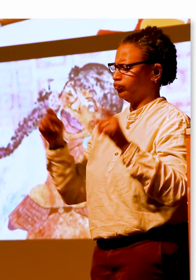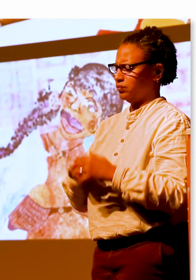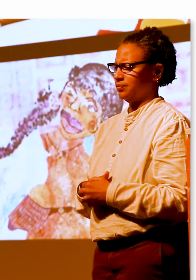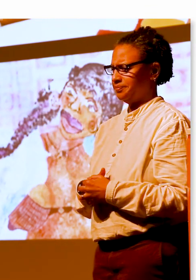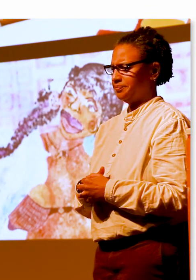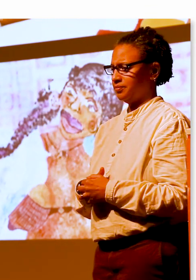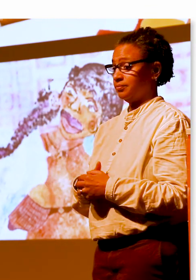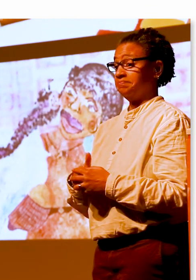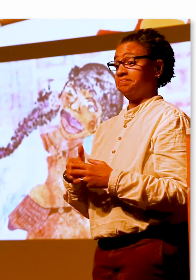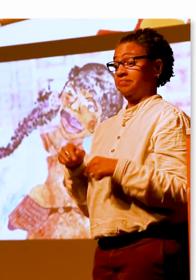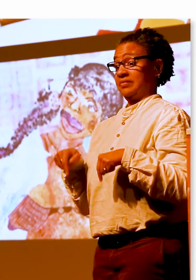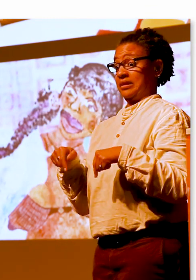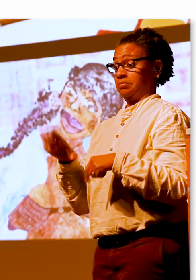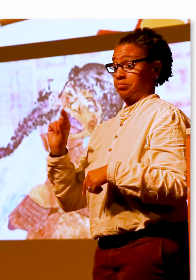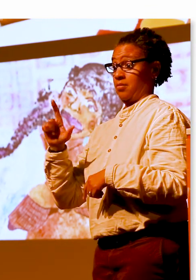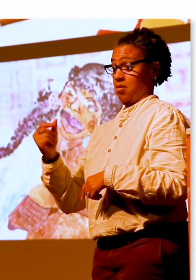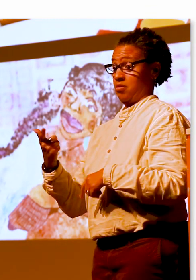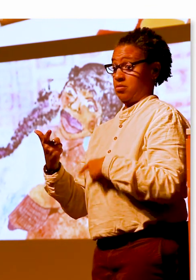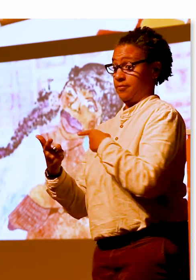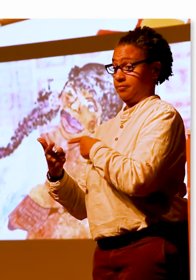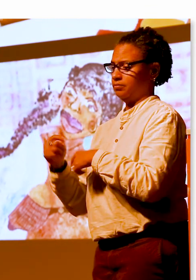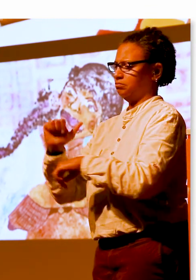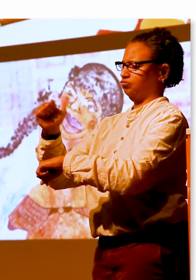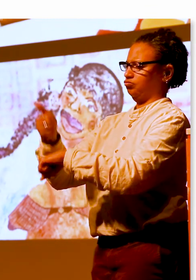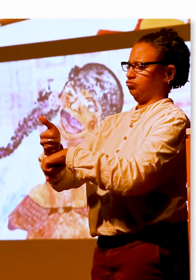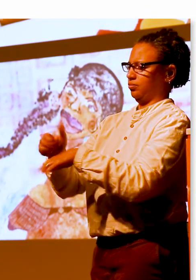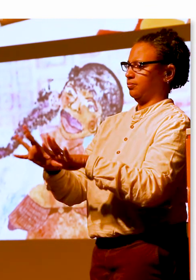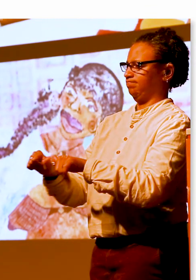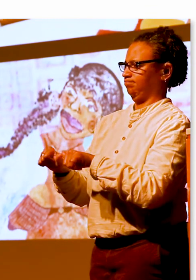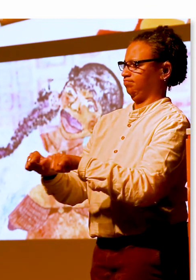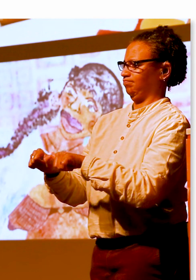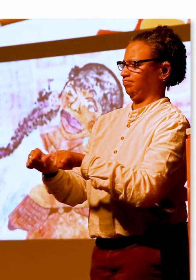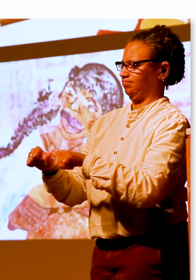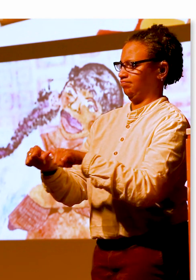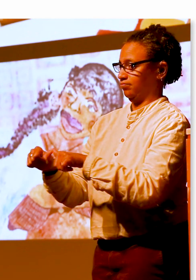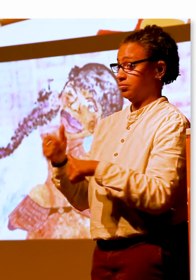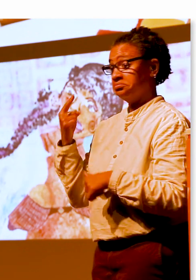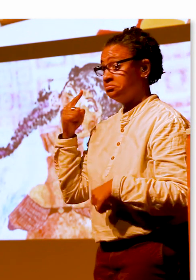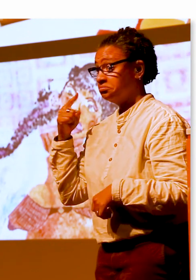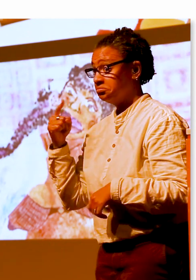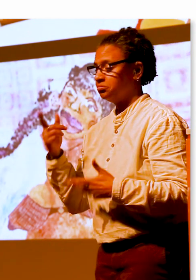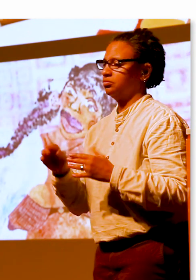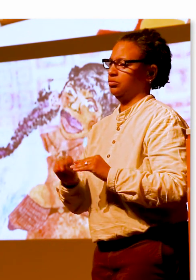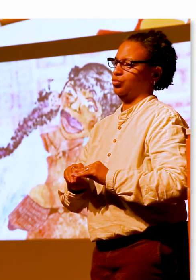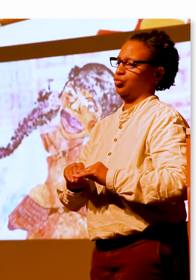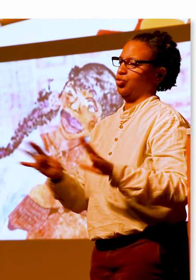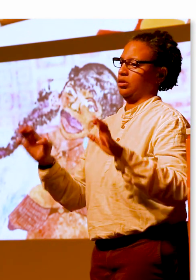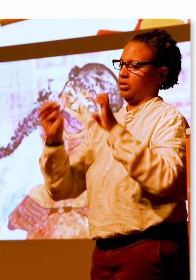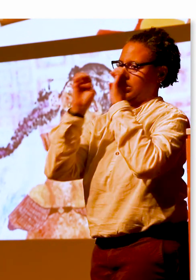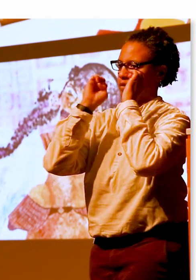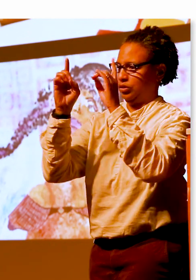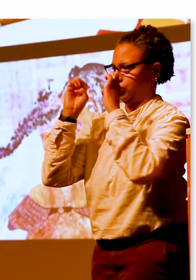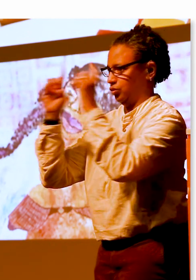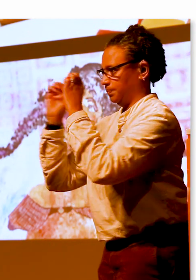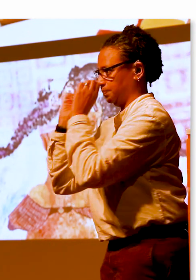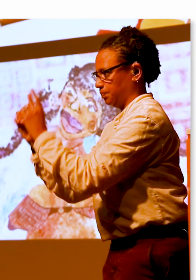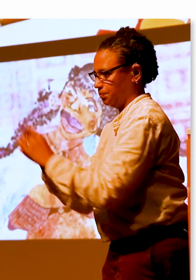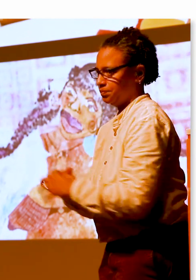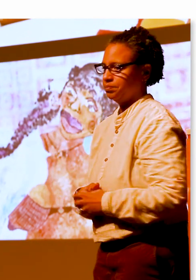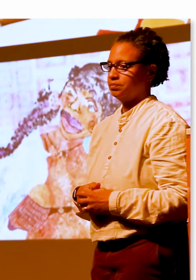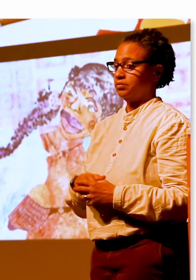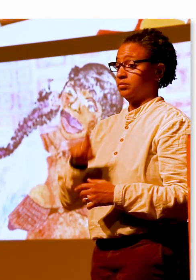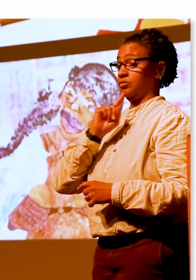has existed and really was built as an educational tool. And as it grew and grew, one, I was shocked because I didn't think